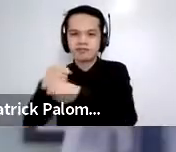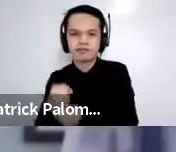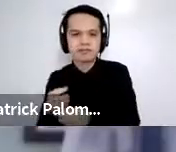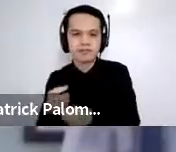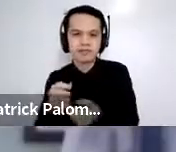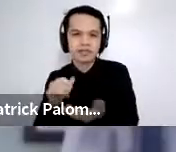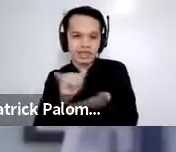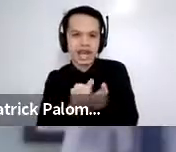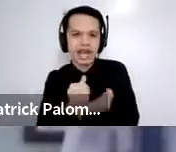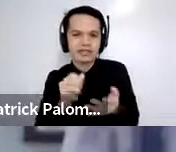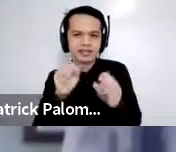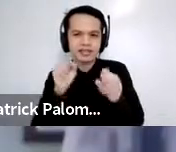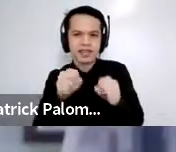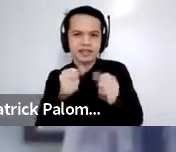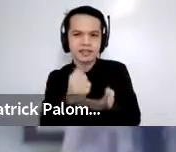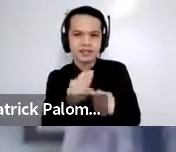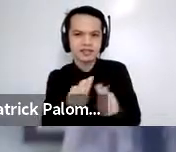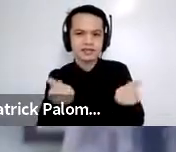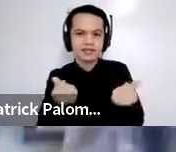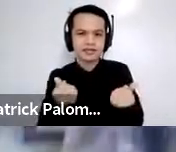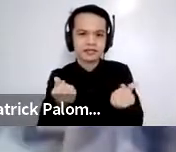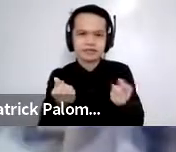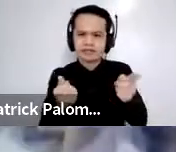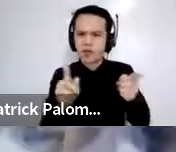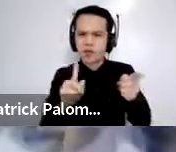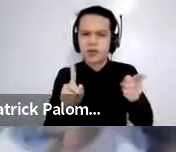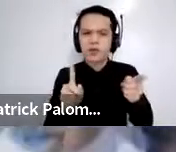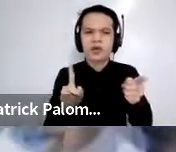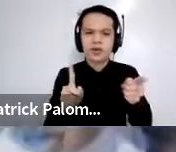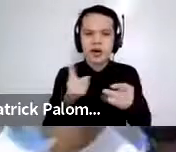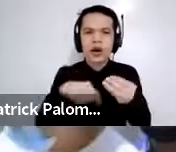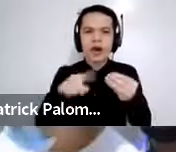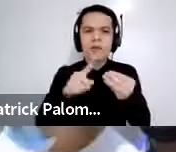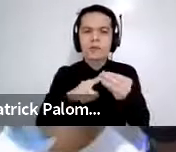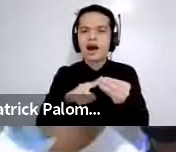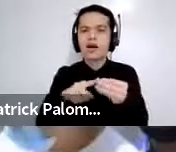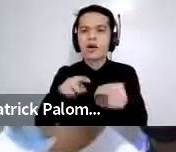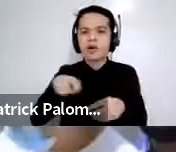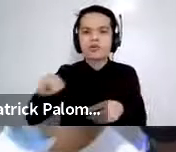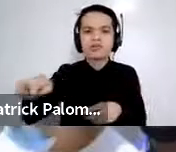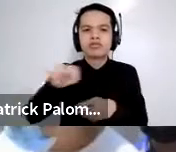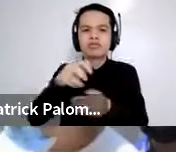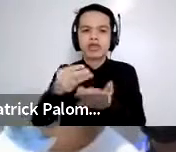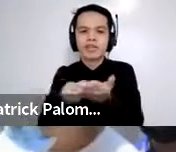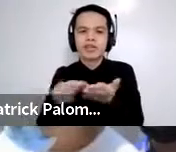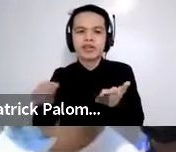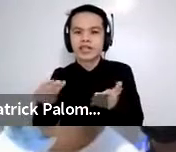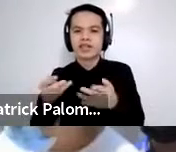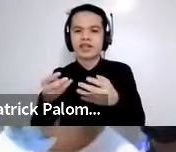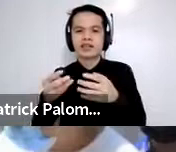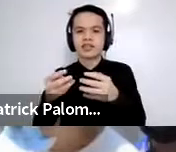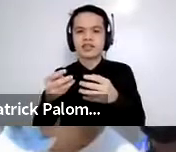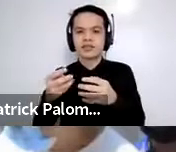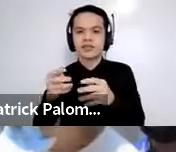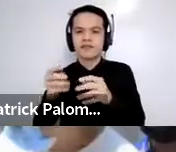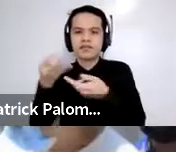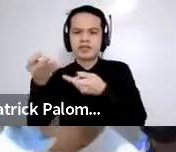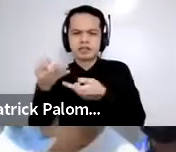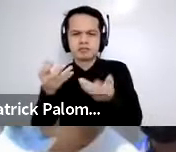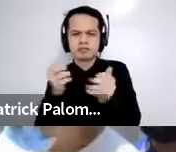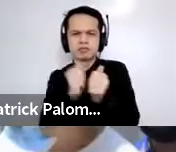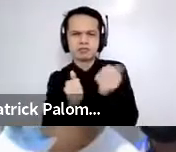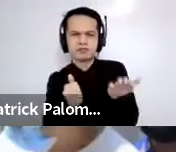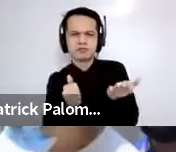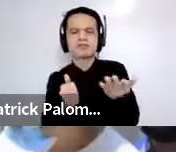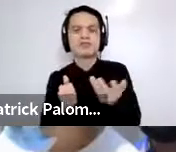is this about? This is about a mobile materials recovery facility. What does it mean? It means that every household will have a